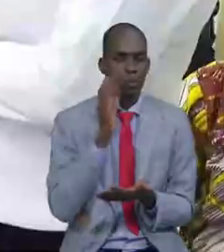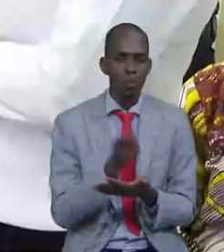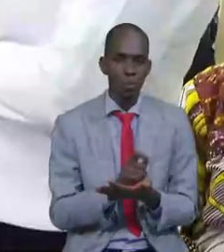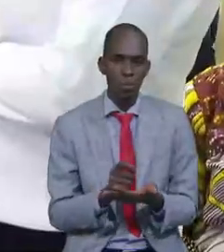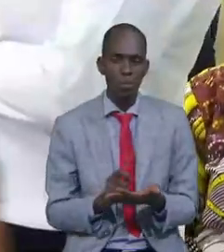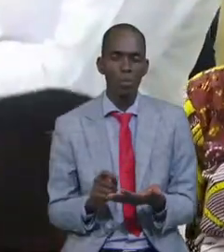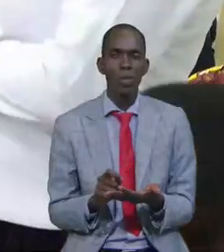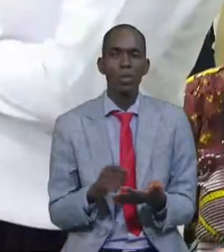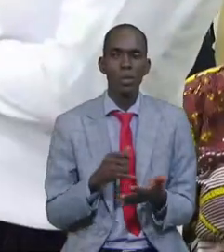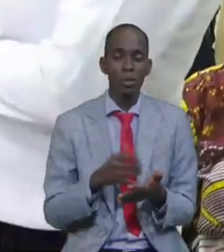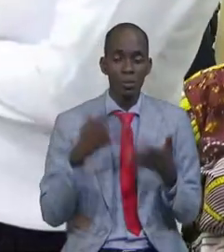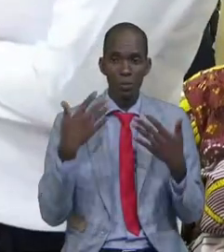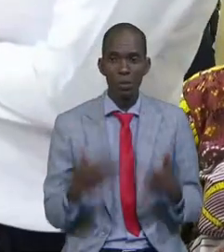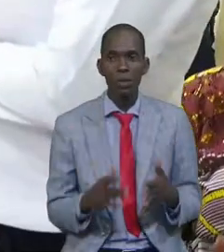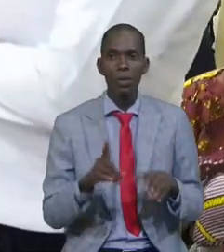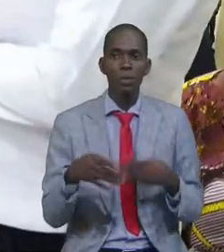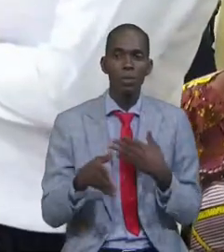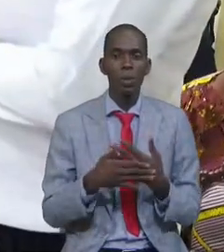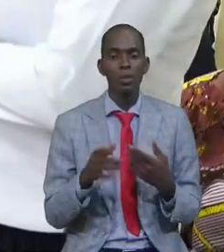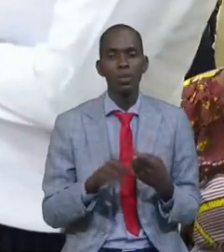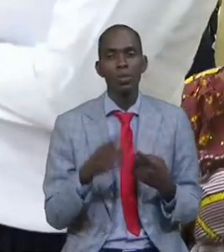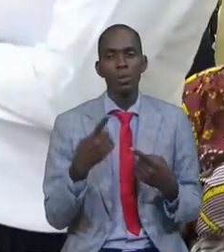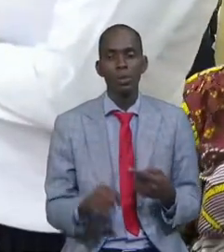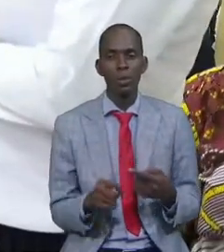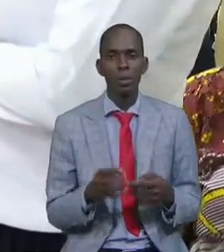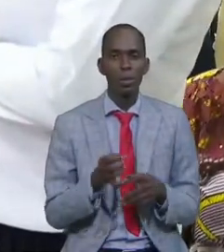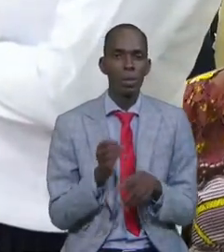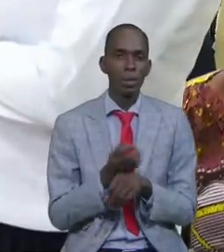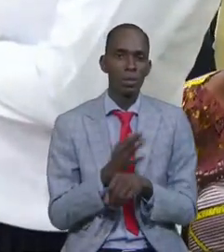you. Let's do that quickly.